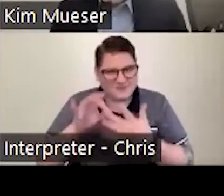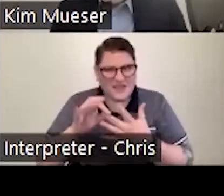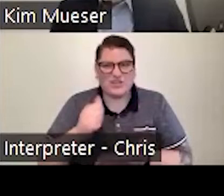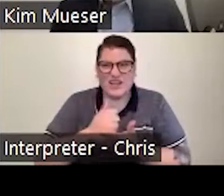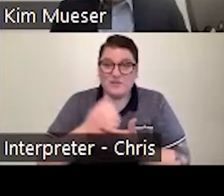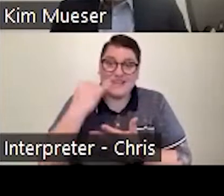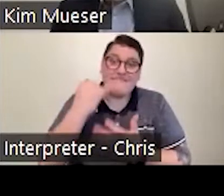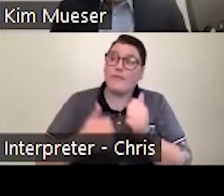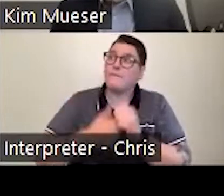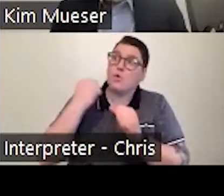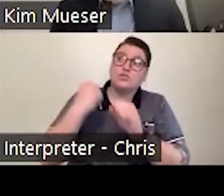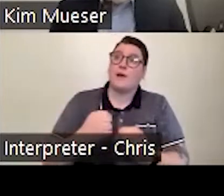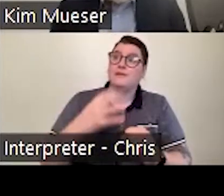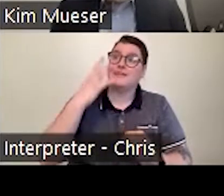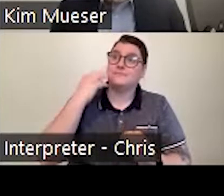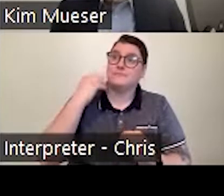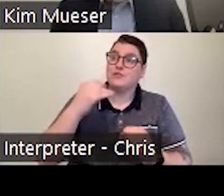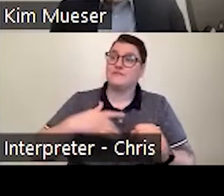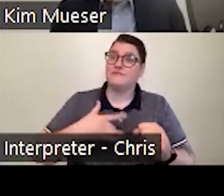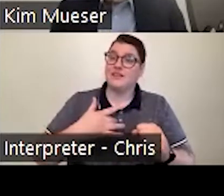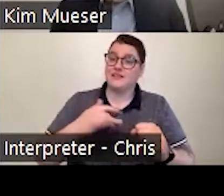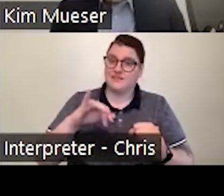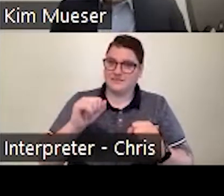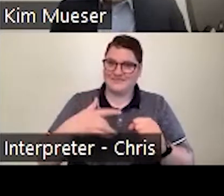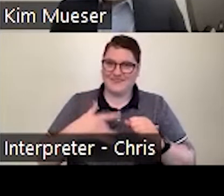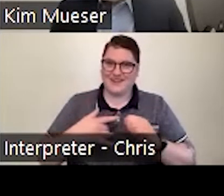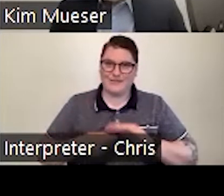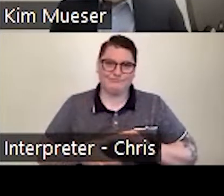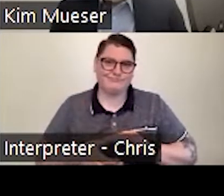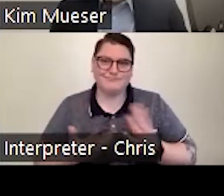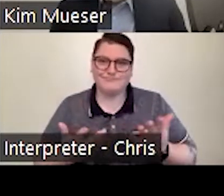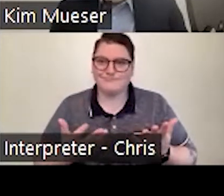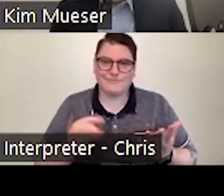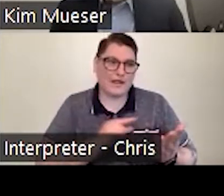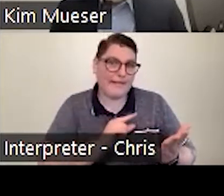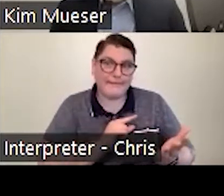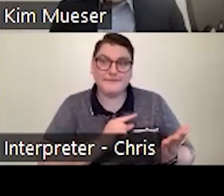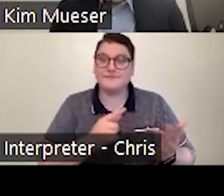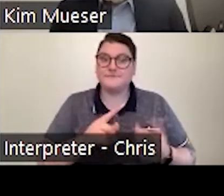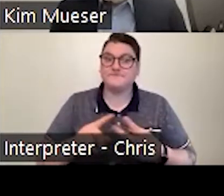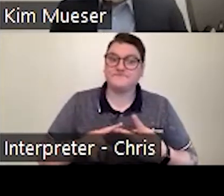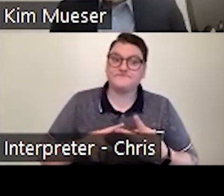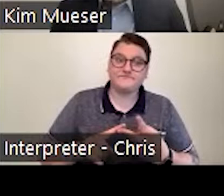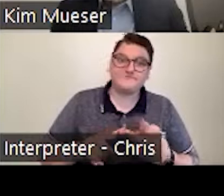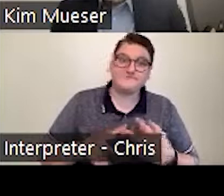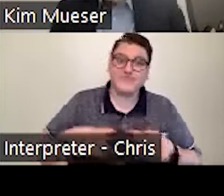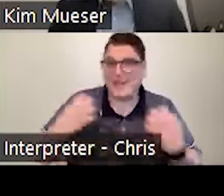emotions experienced by people are not anxiety, such as when they're guilt or